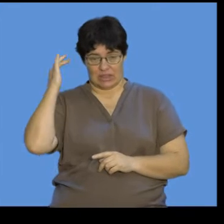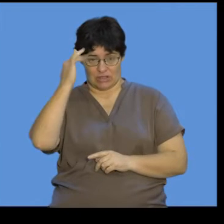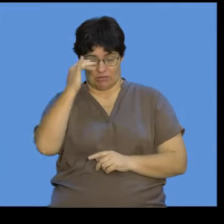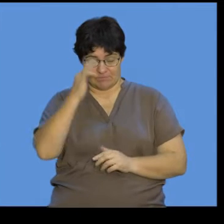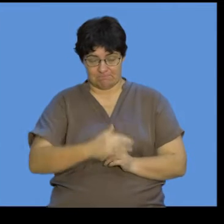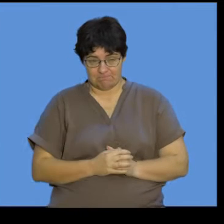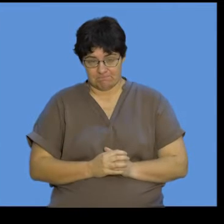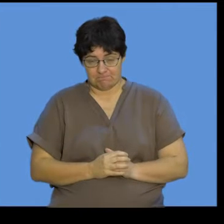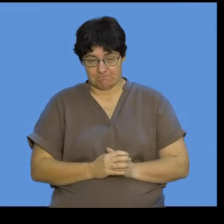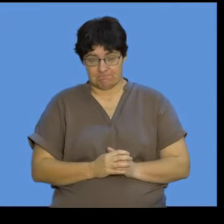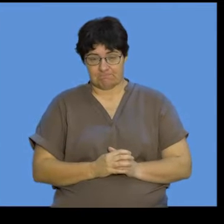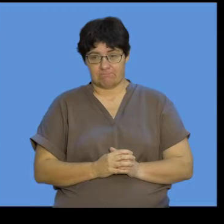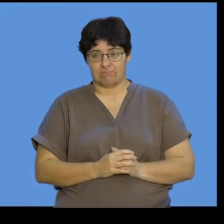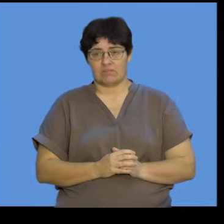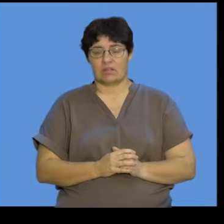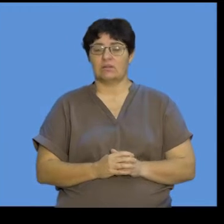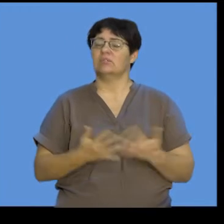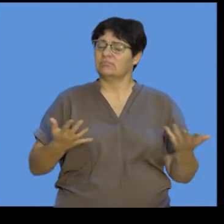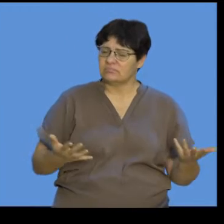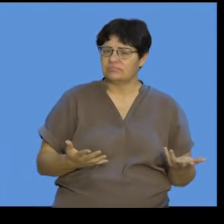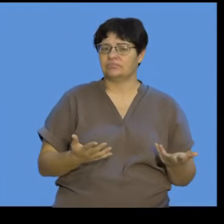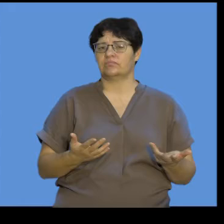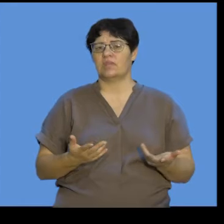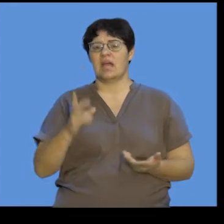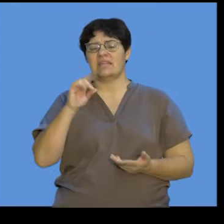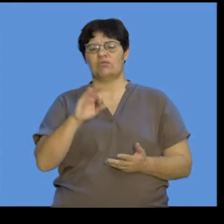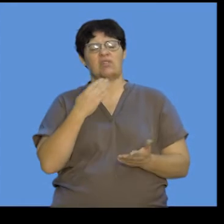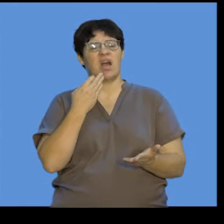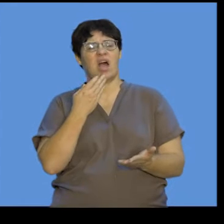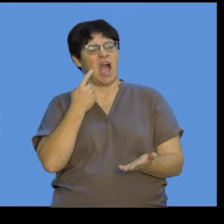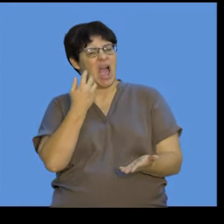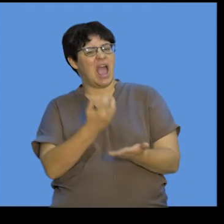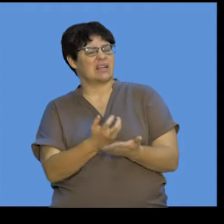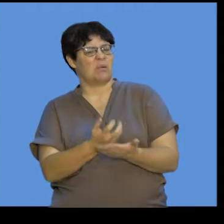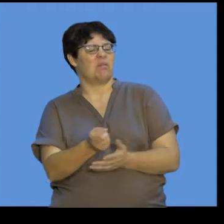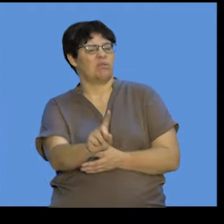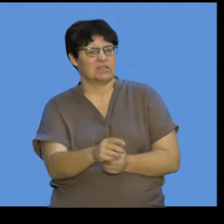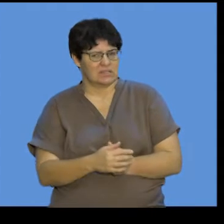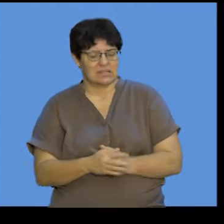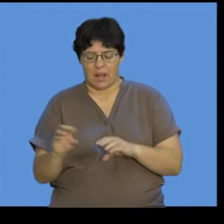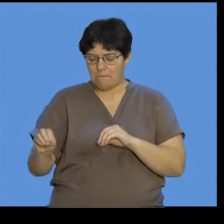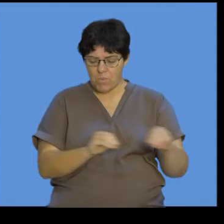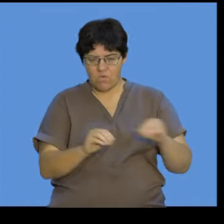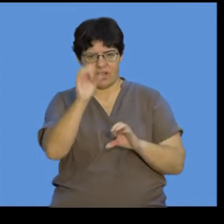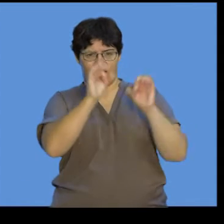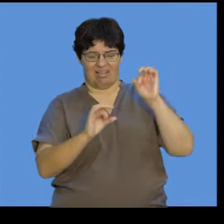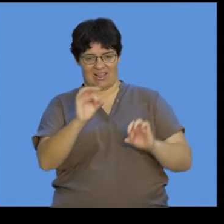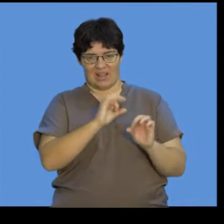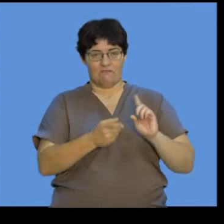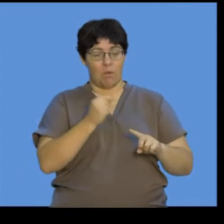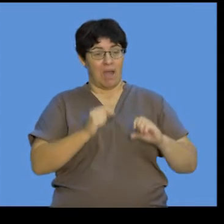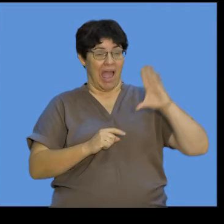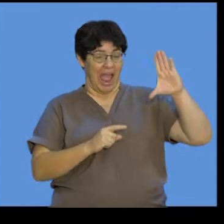right? Okay, so practical examples of diffusion, because diffusion is about the movement of particles from a region of